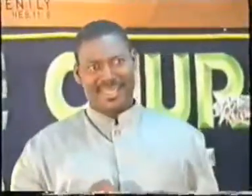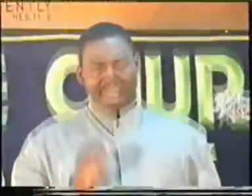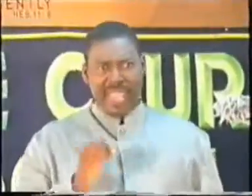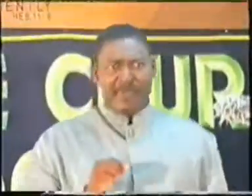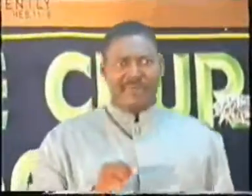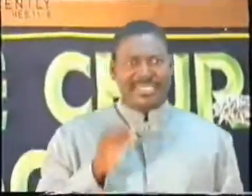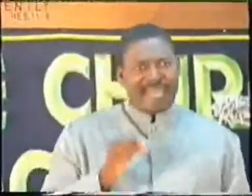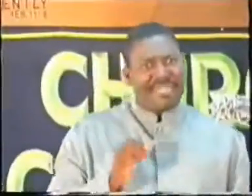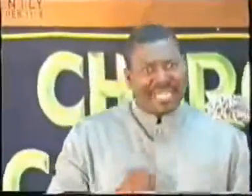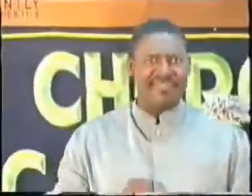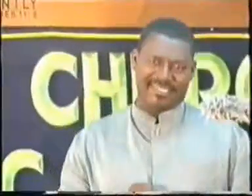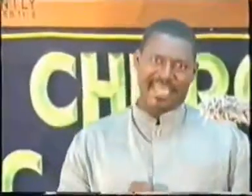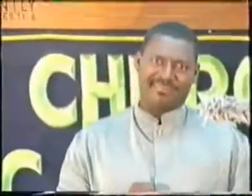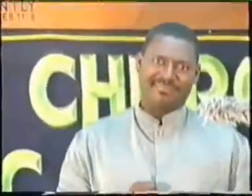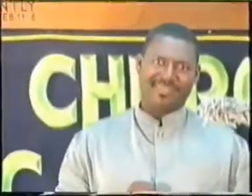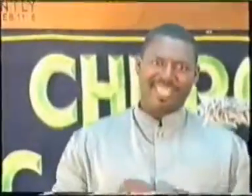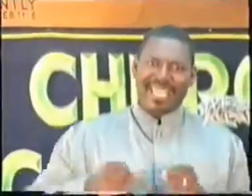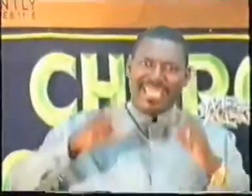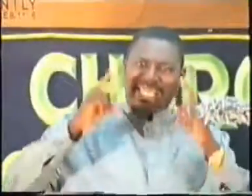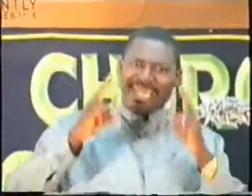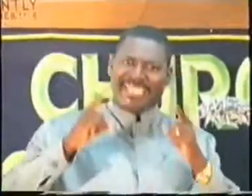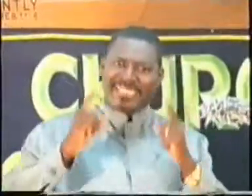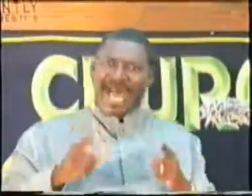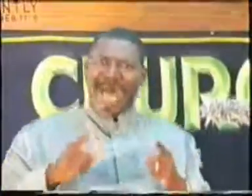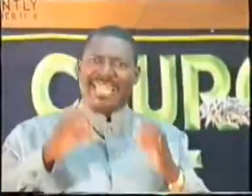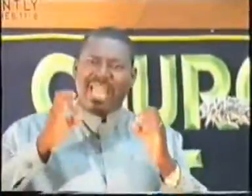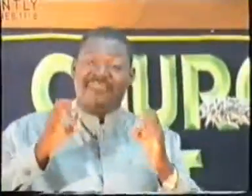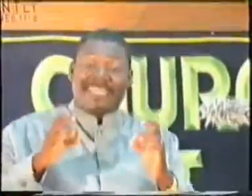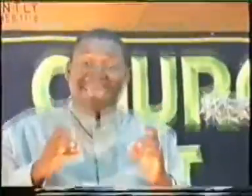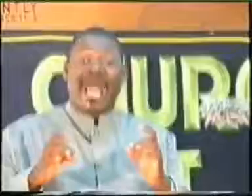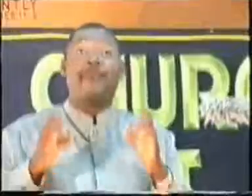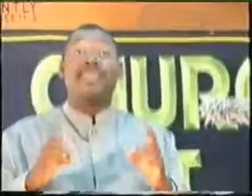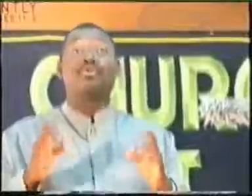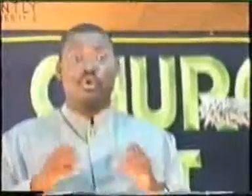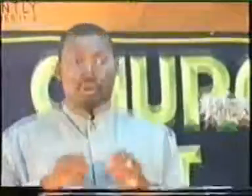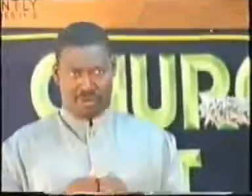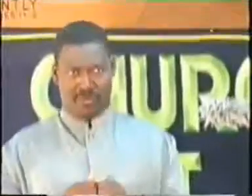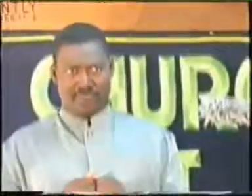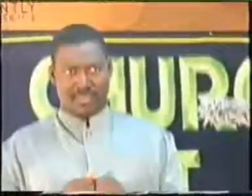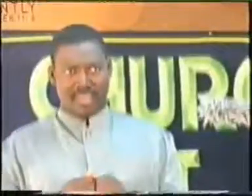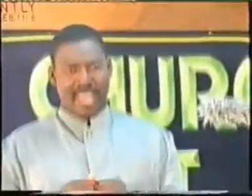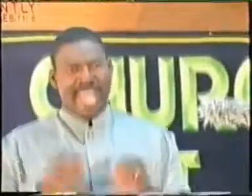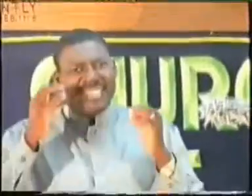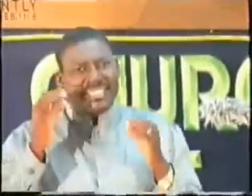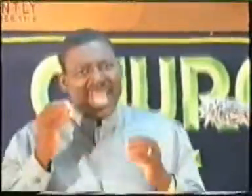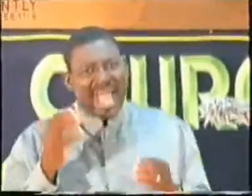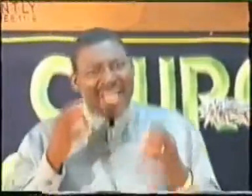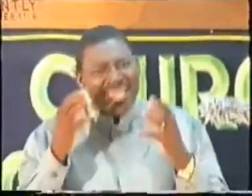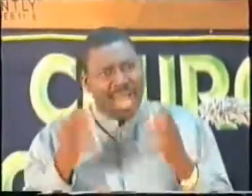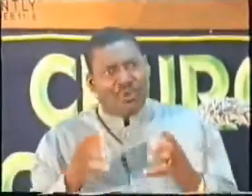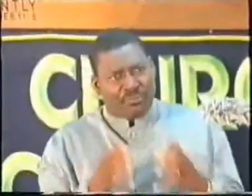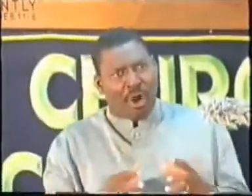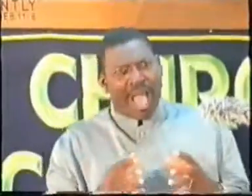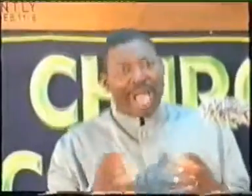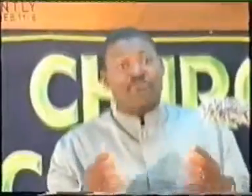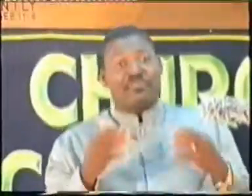Aaron? Hebrews 7:11 said, na sa Levitical priesthood no